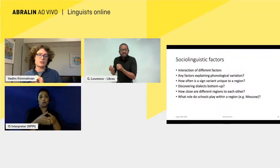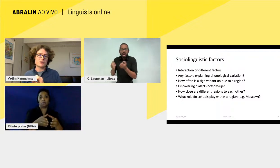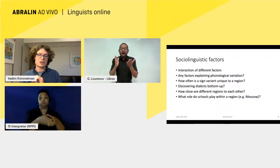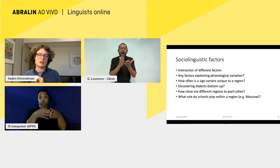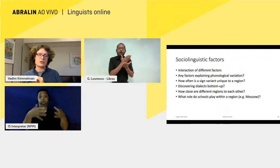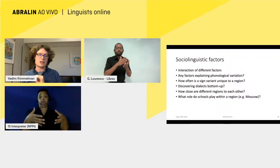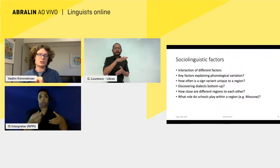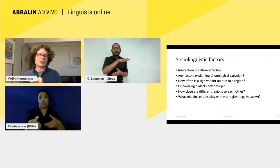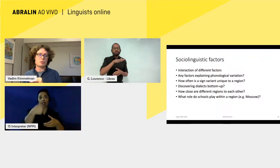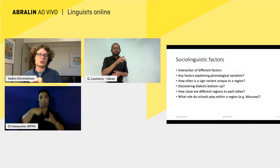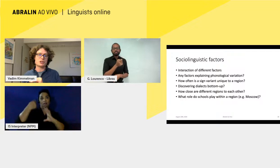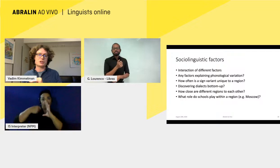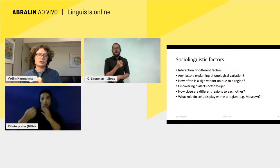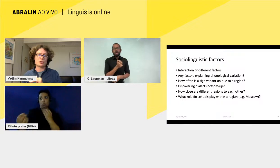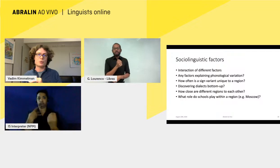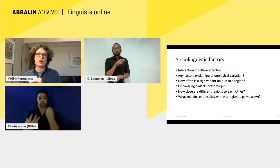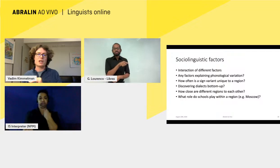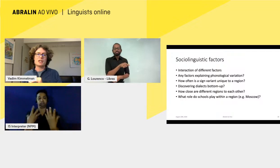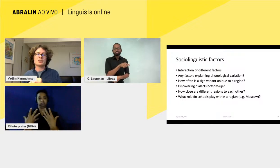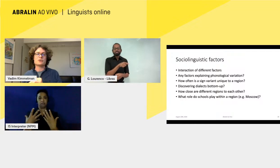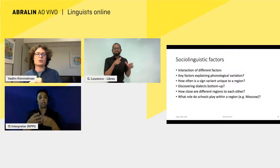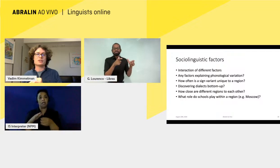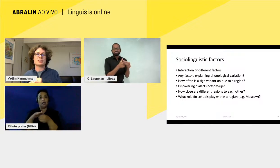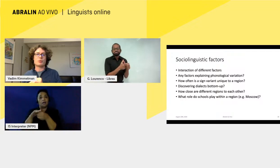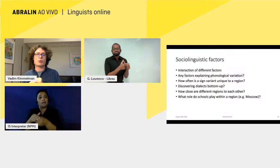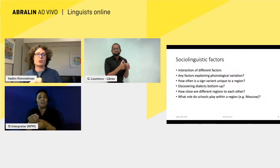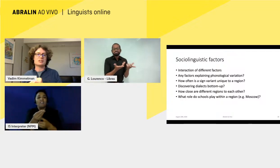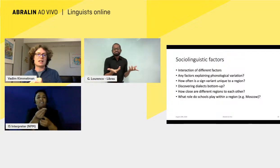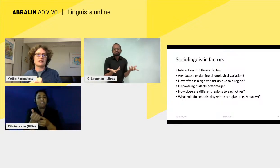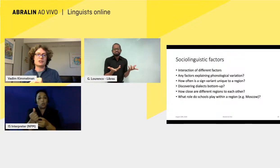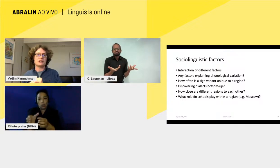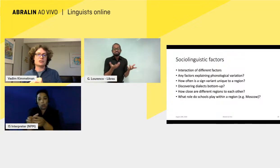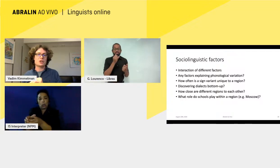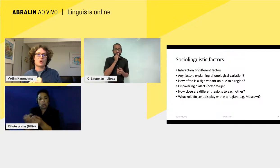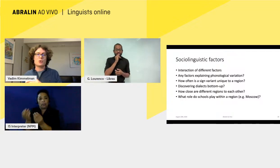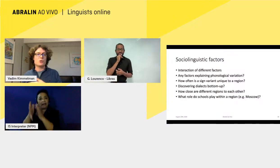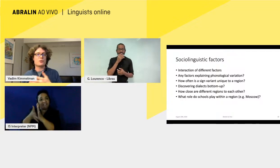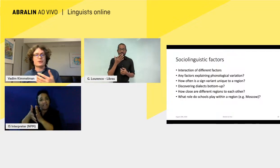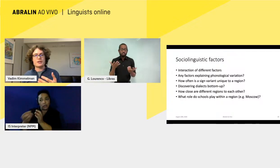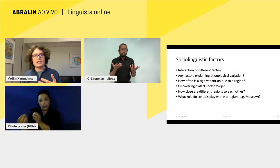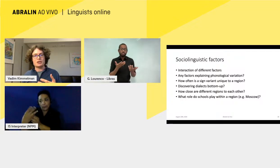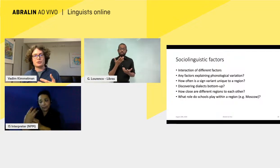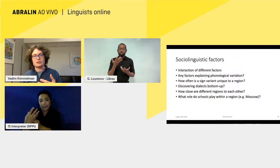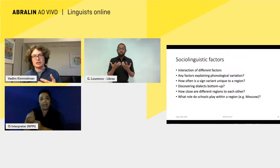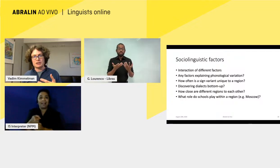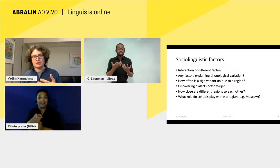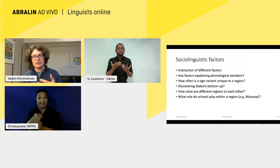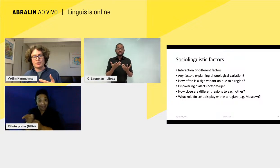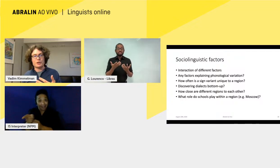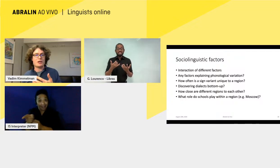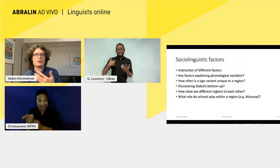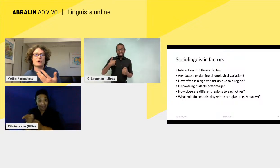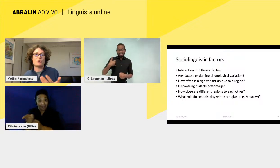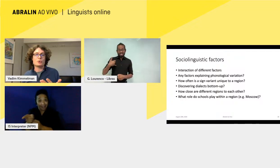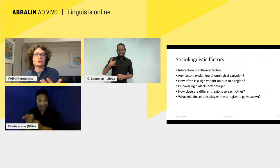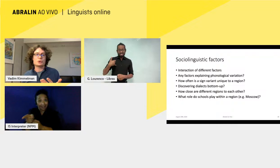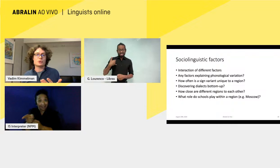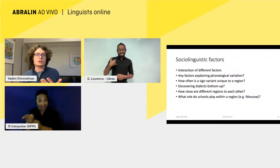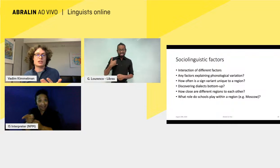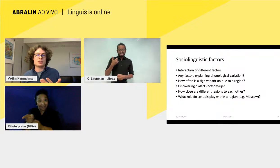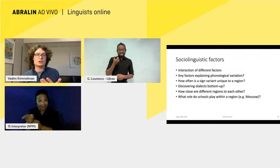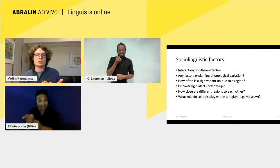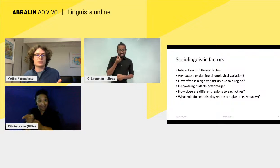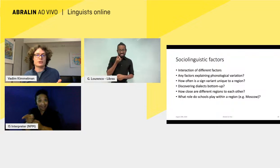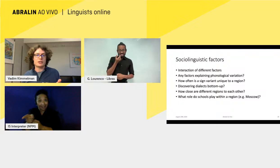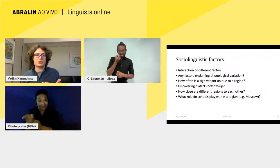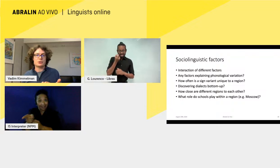this specifically, the underrepresented group is, for example, signers over the age of 60. We have almost